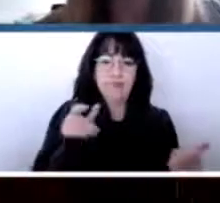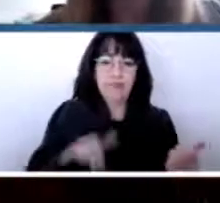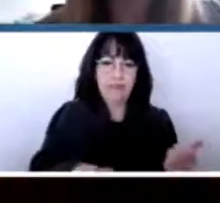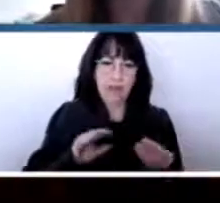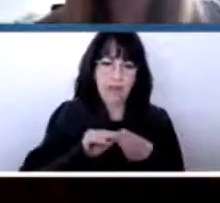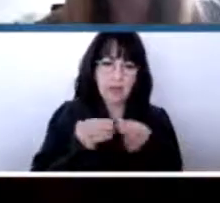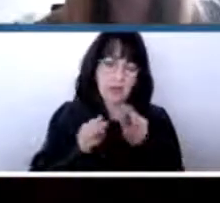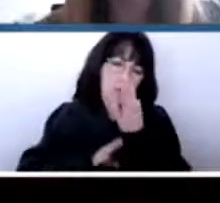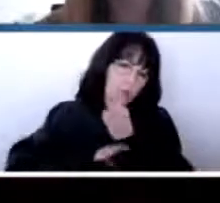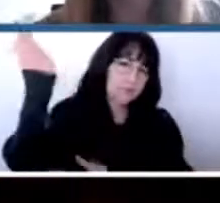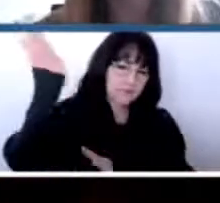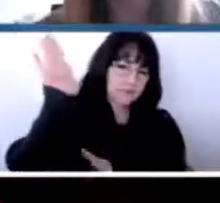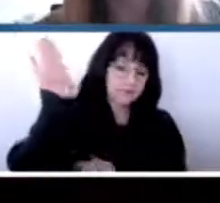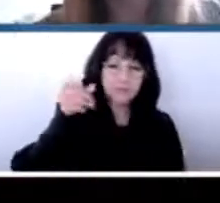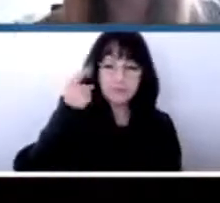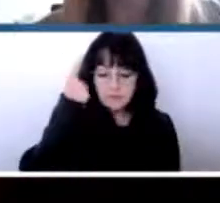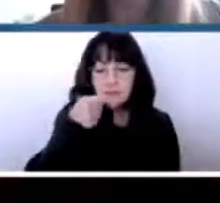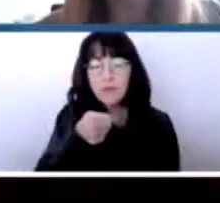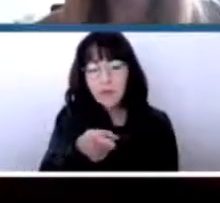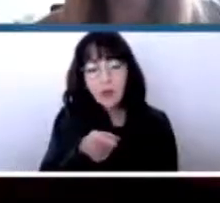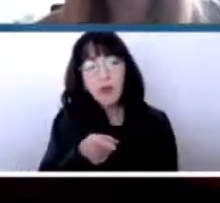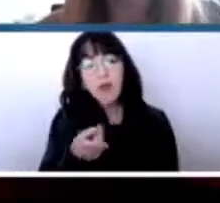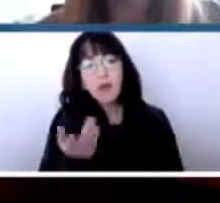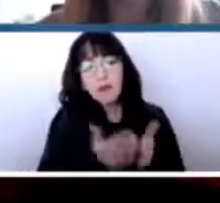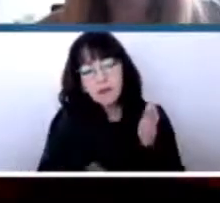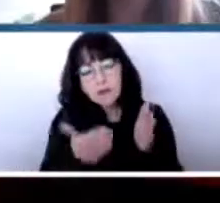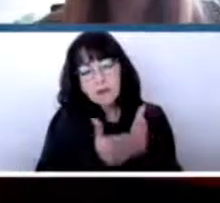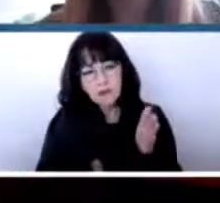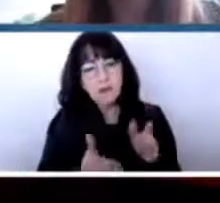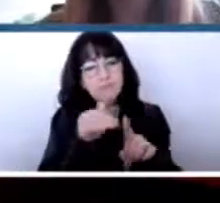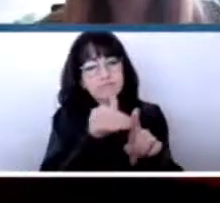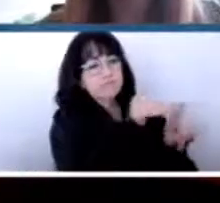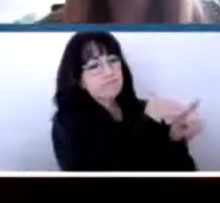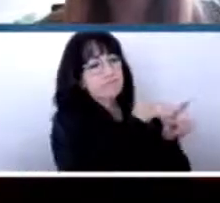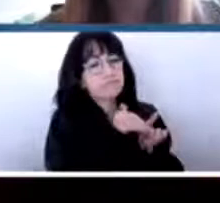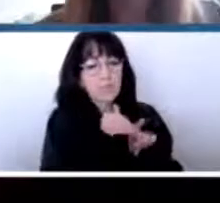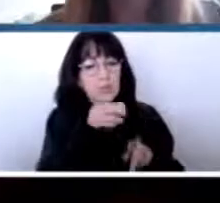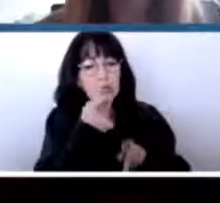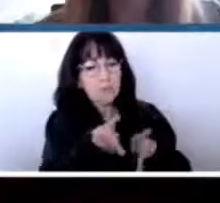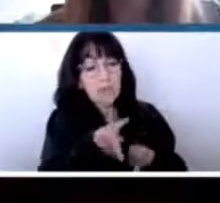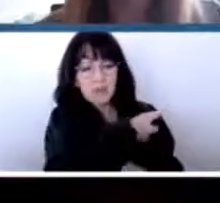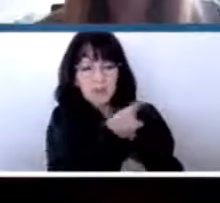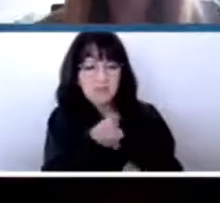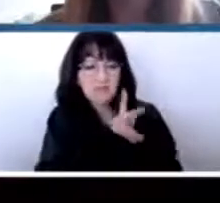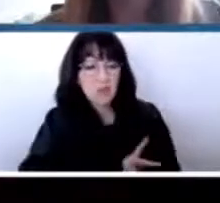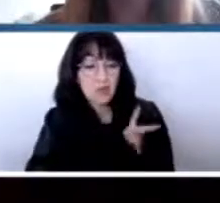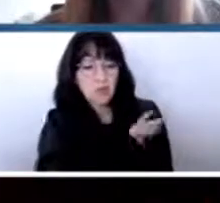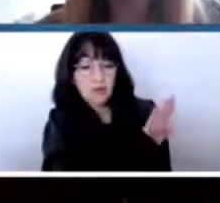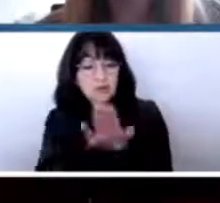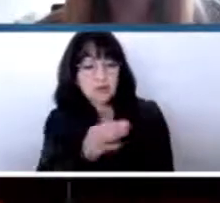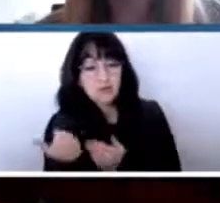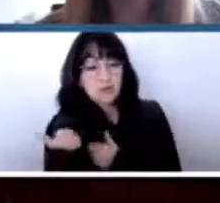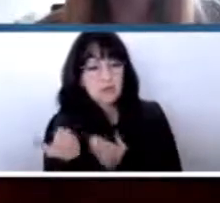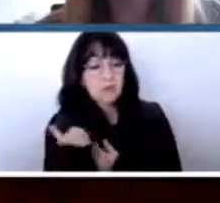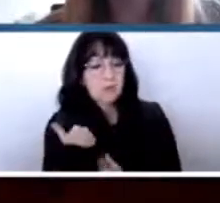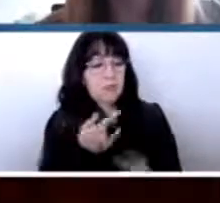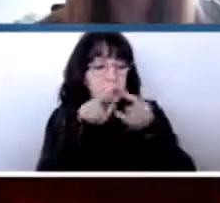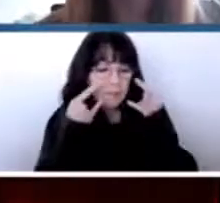personal responsibility with vaccines and wearing a mask, what is the state doing to accomplish those